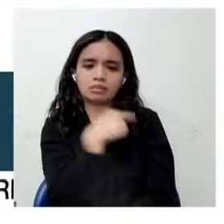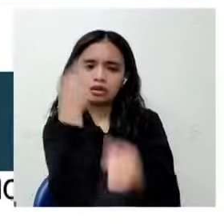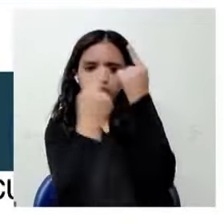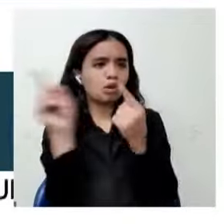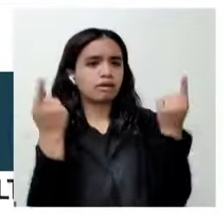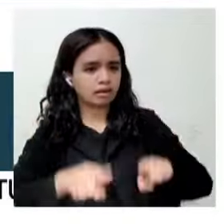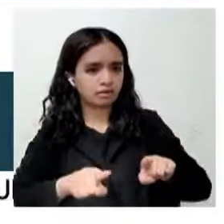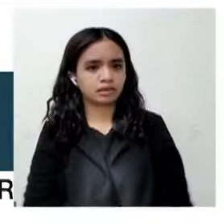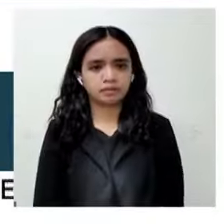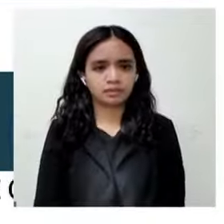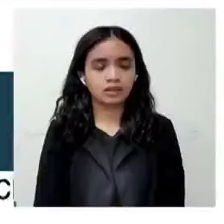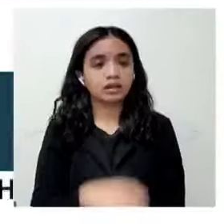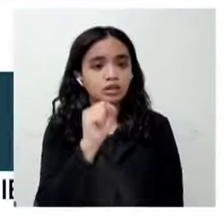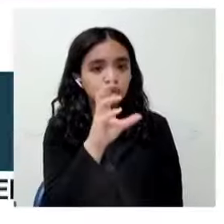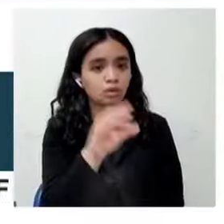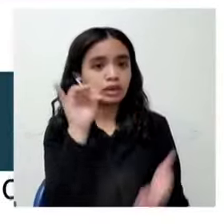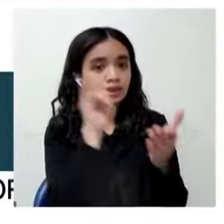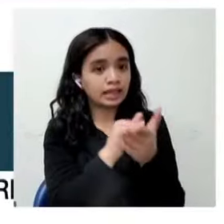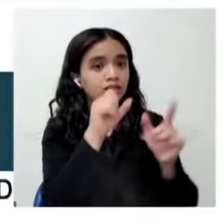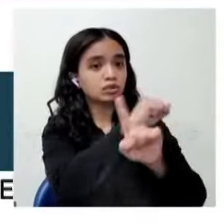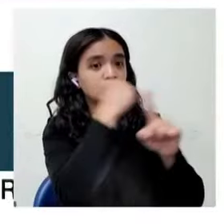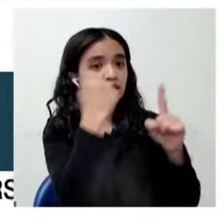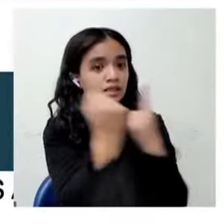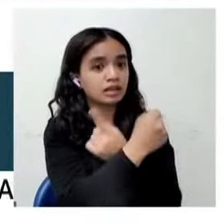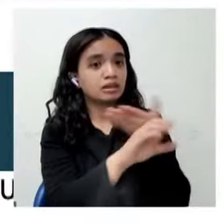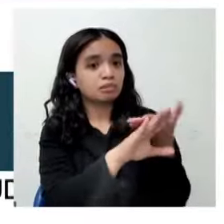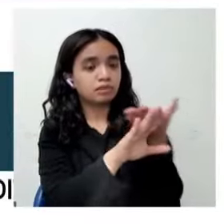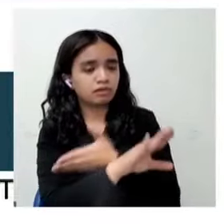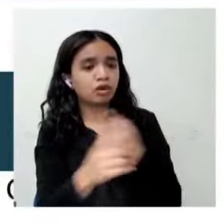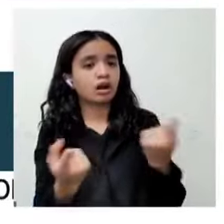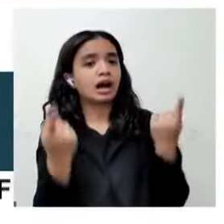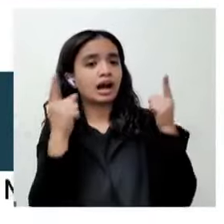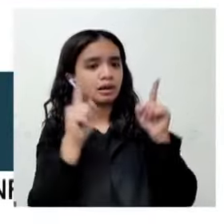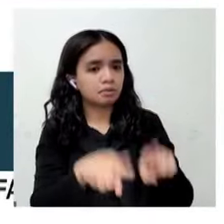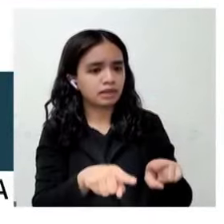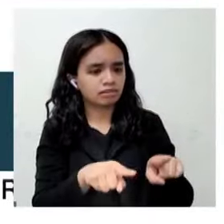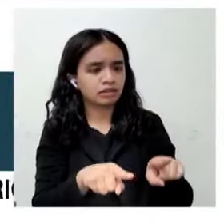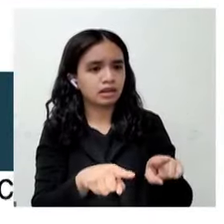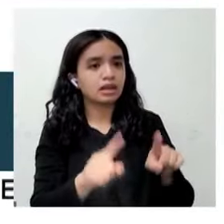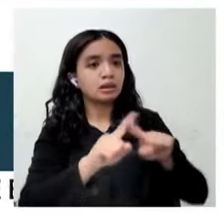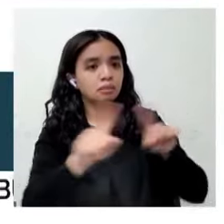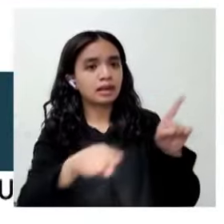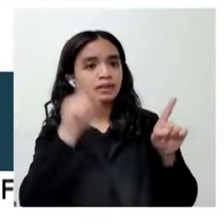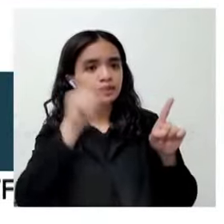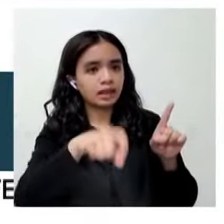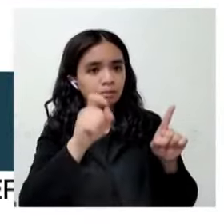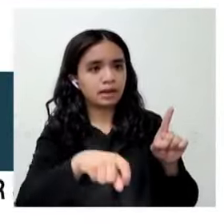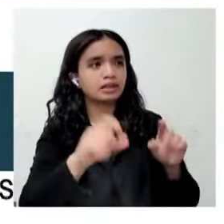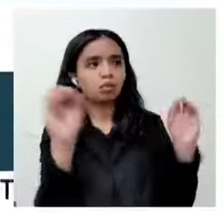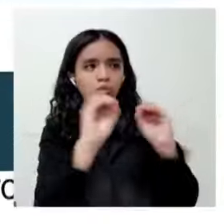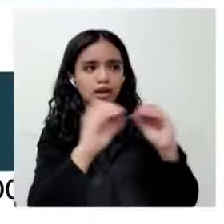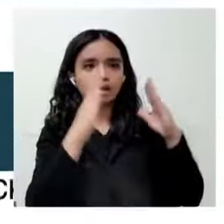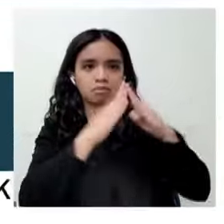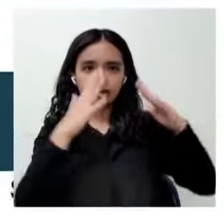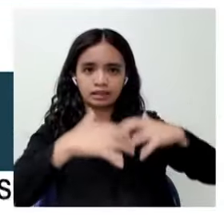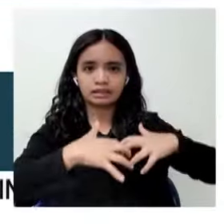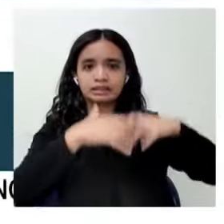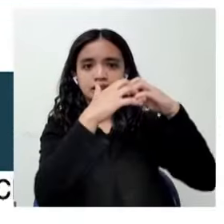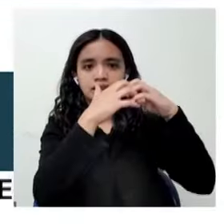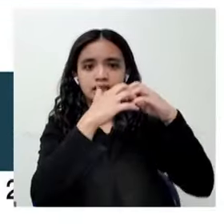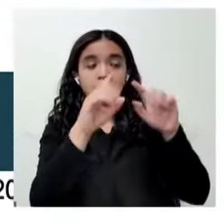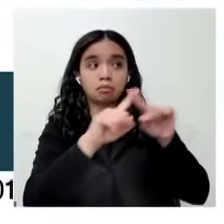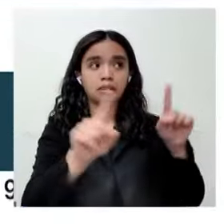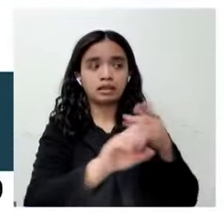this the tragedy even struck, that it was supposed to be a no-build zone. But days before, even hours before the